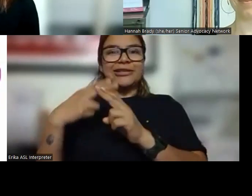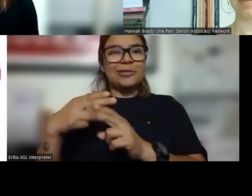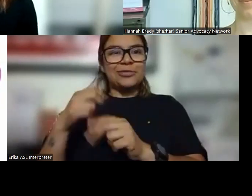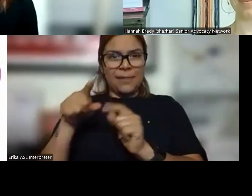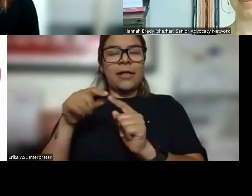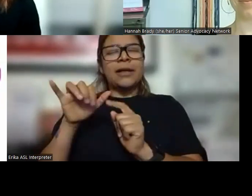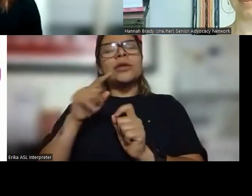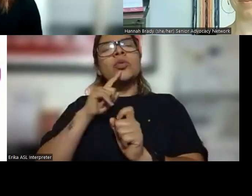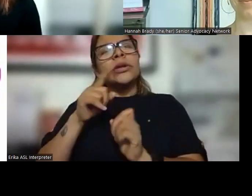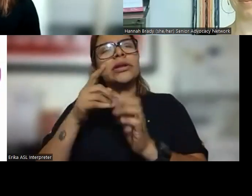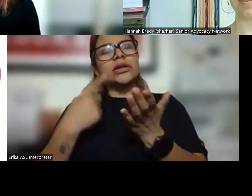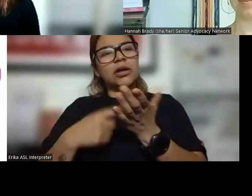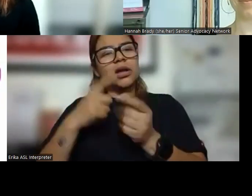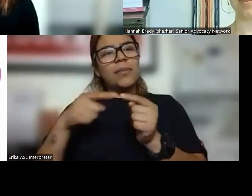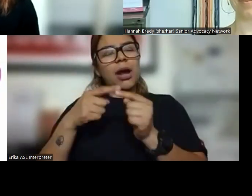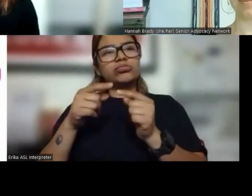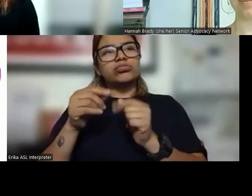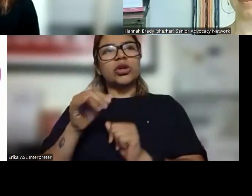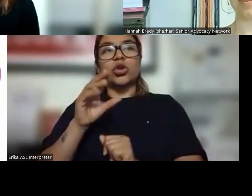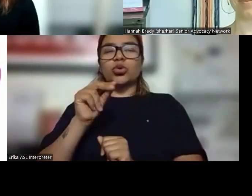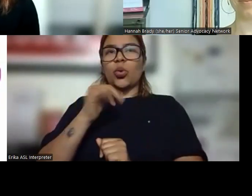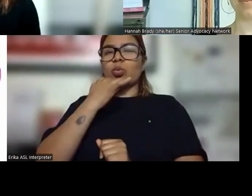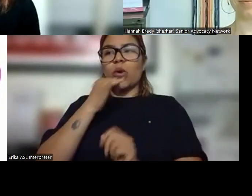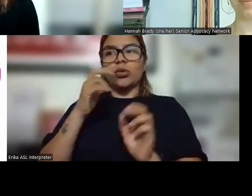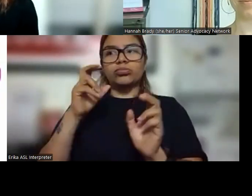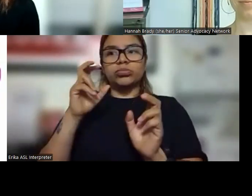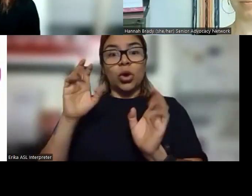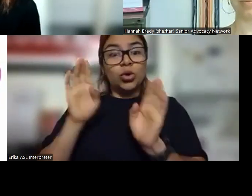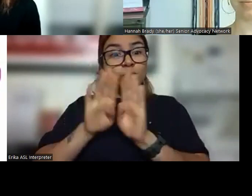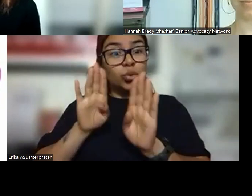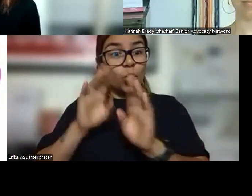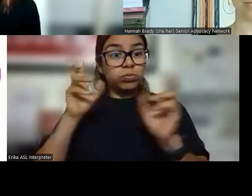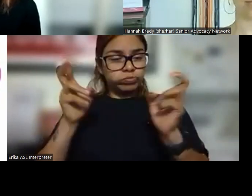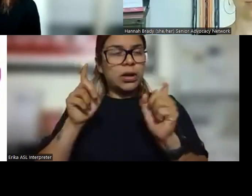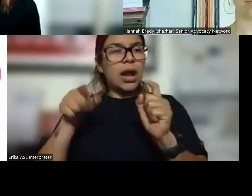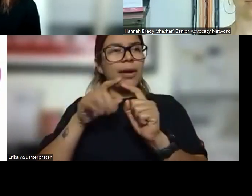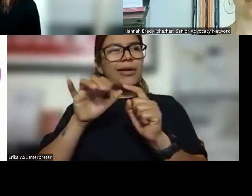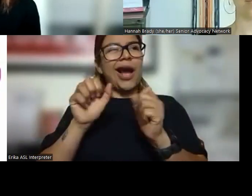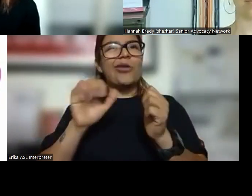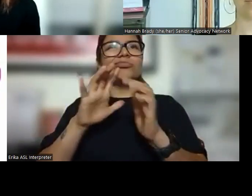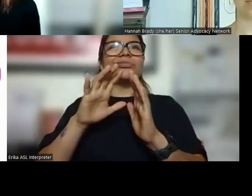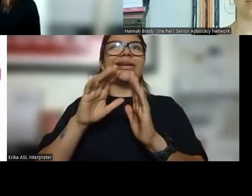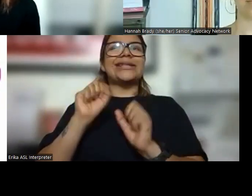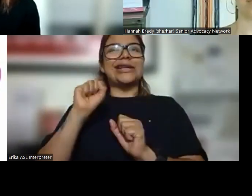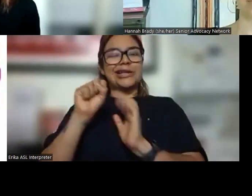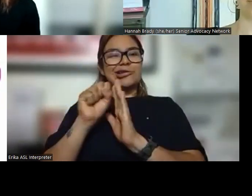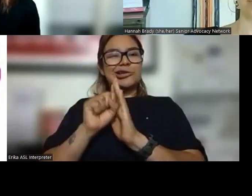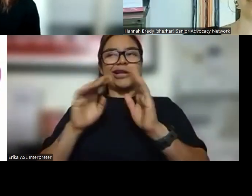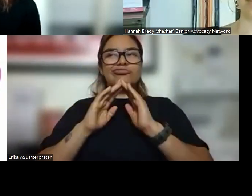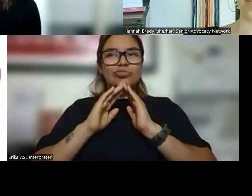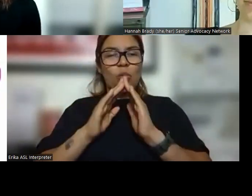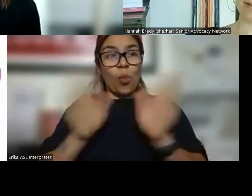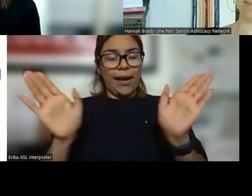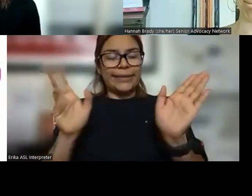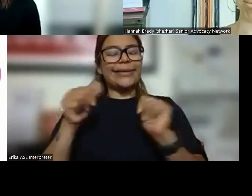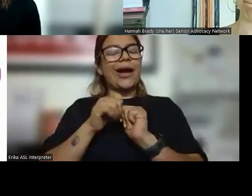about the importance of No Wrong Door and the expansion throughout the whole state of aging and disability resource connections.